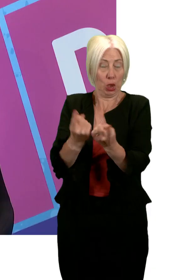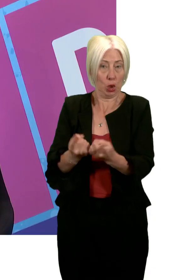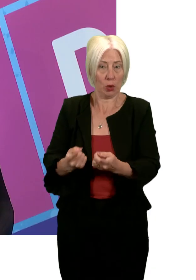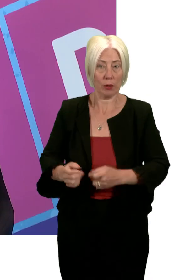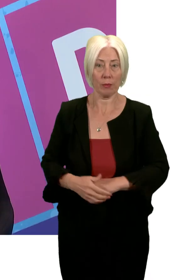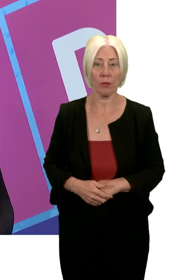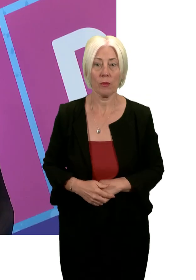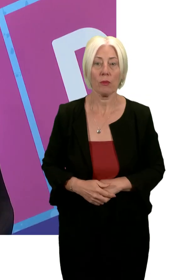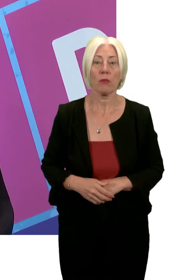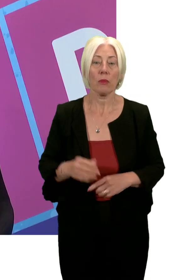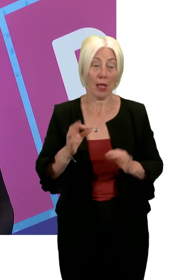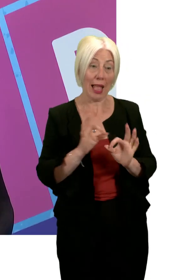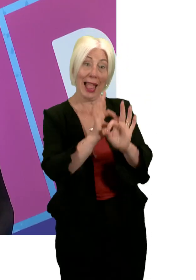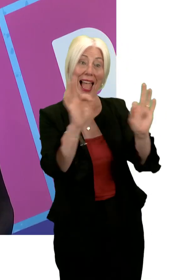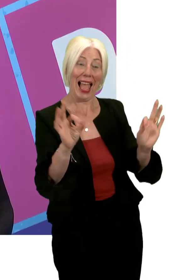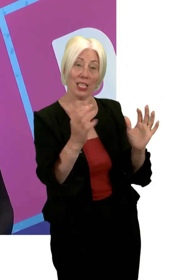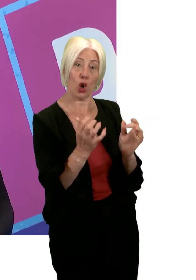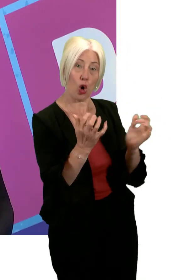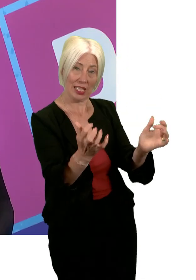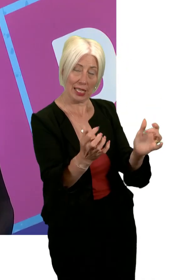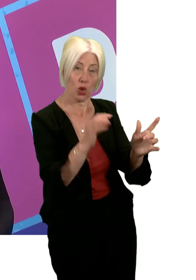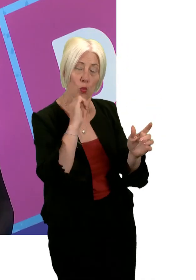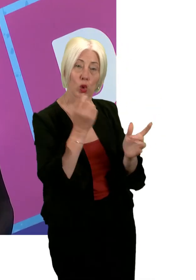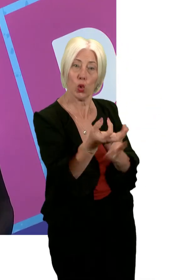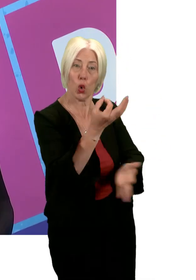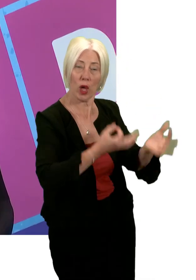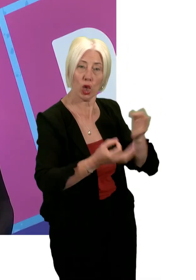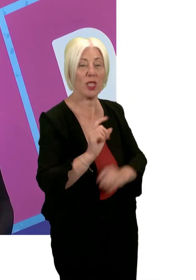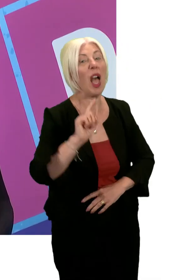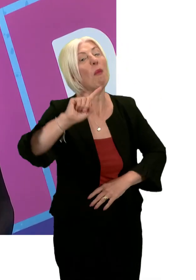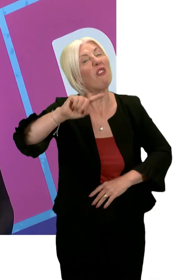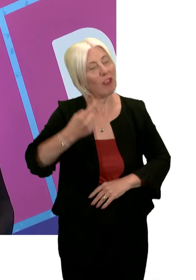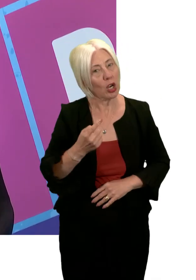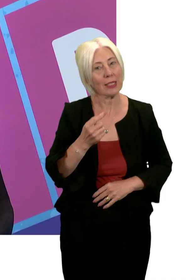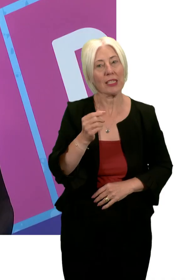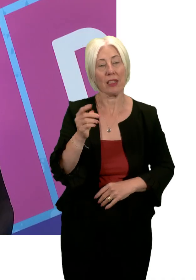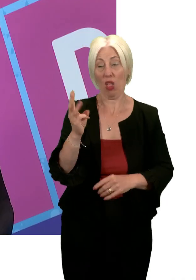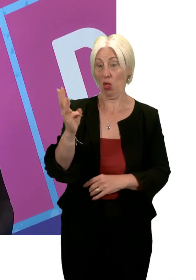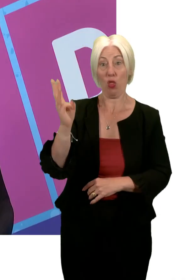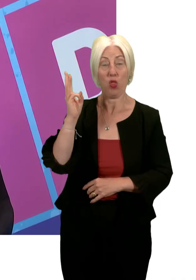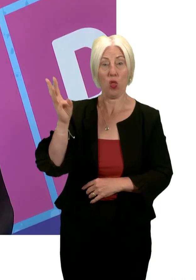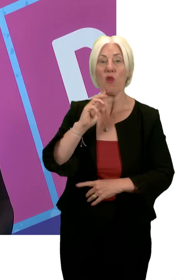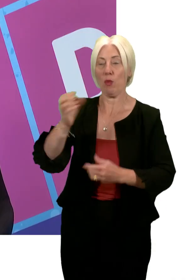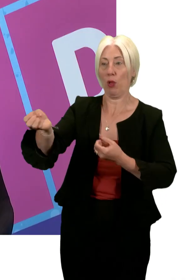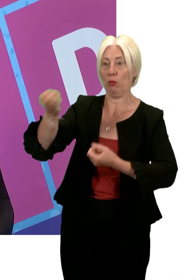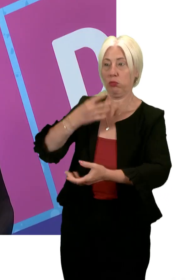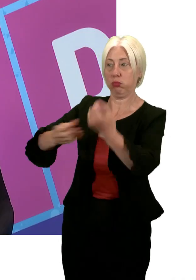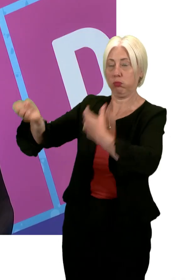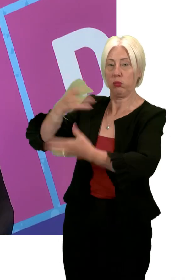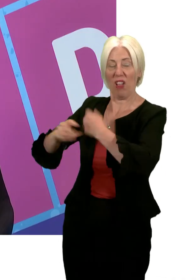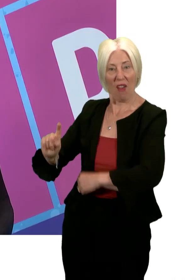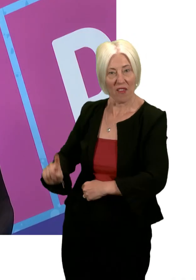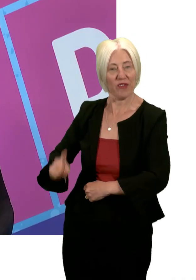What I'll ask the audience to do, we will come and do questions, but we'll have each of the panellists do a wee opener first, and that will hopefully drive